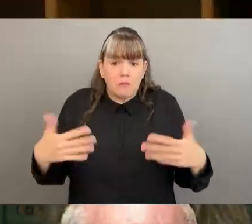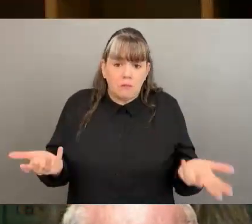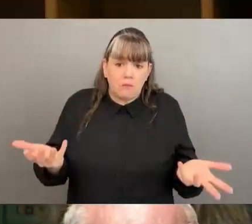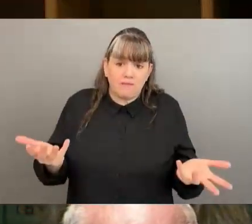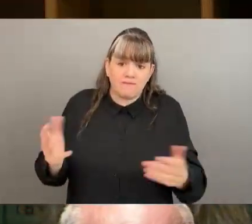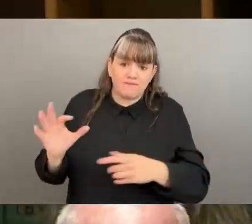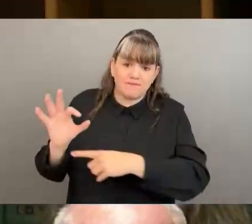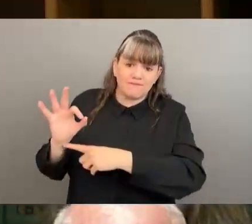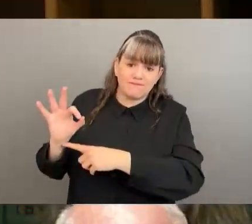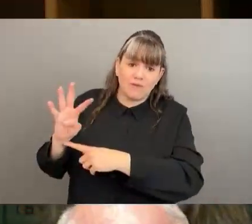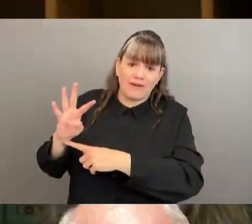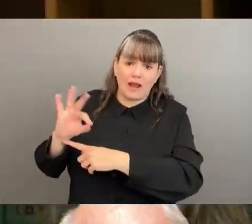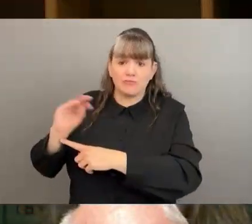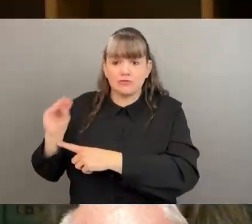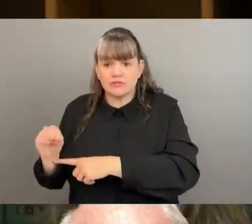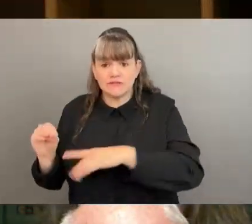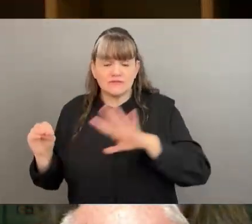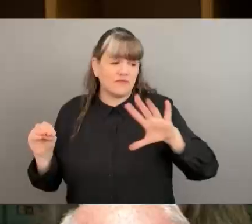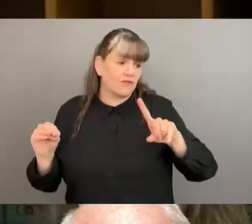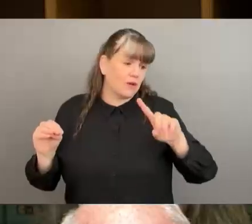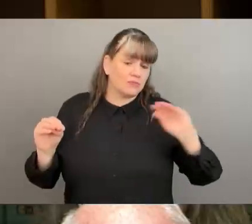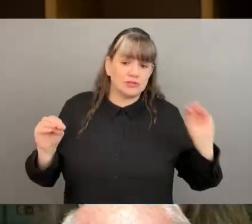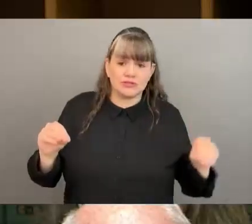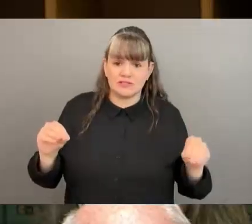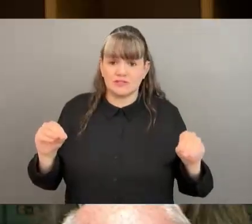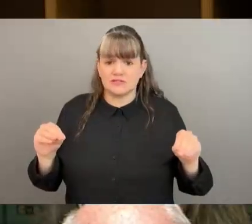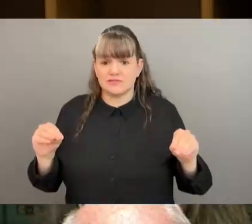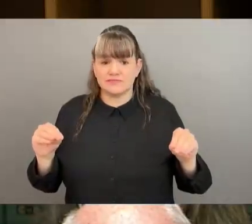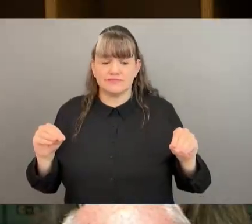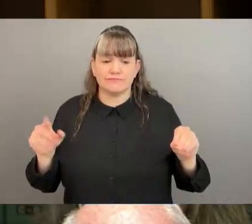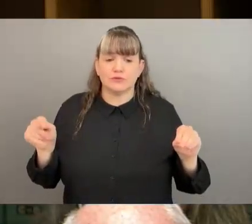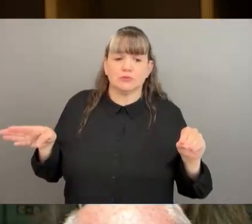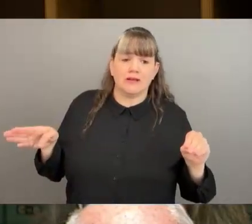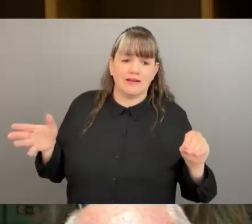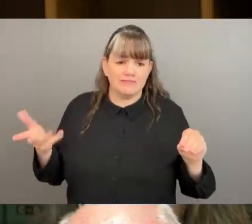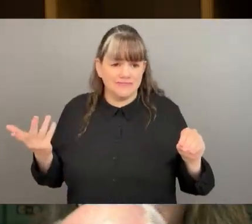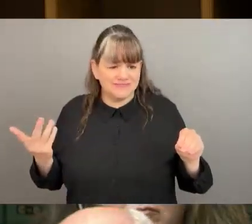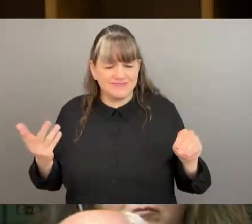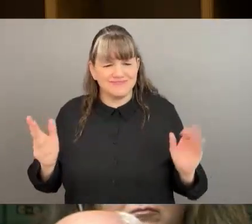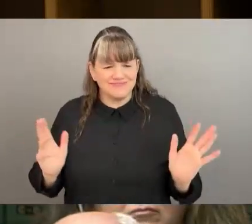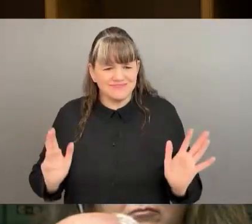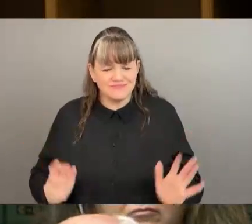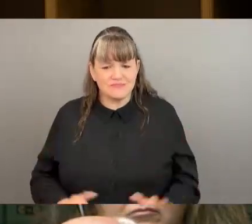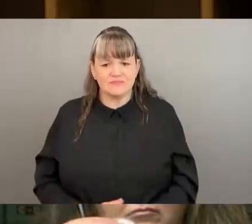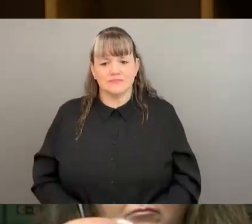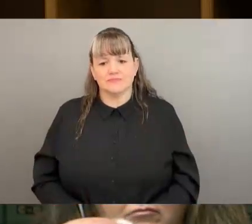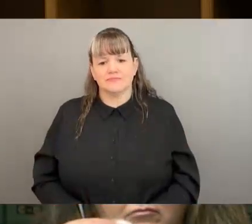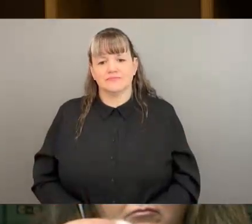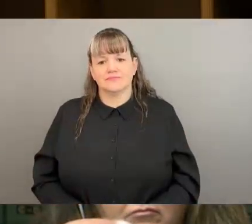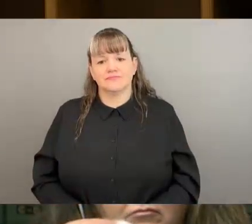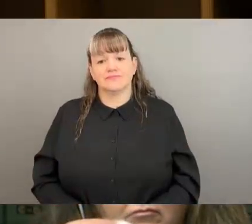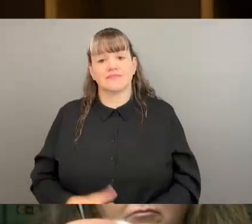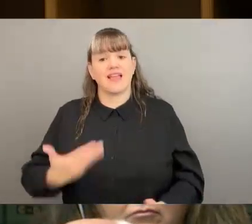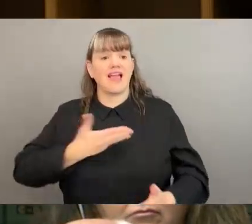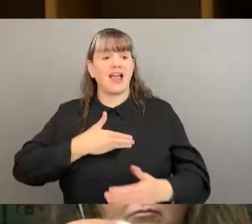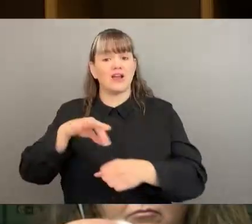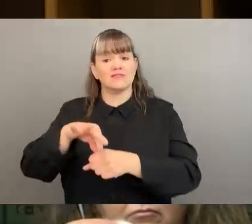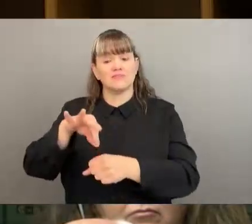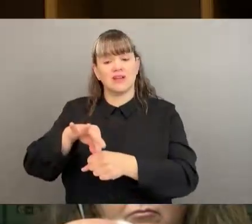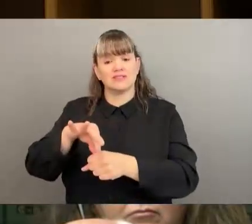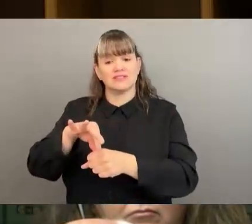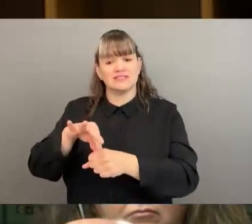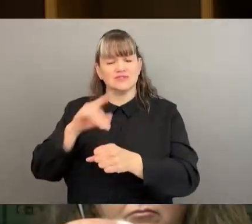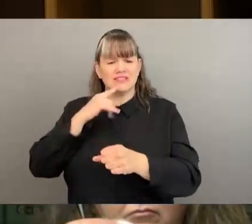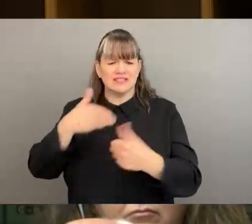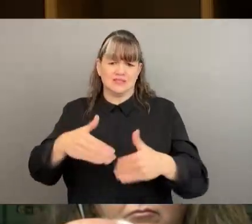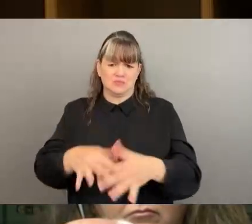question. Our democracy is very important. It's important that we have a strong democracy, and I think what we saw last night